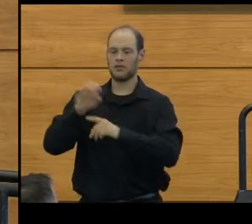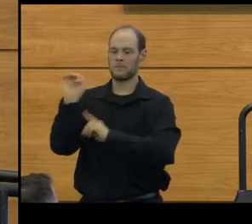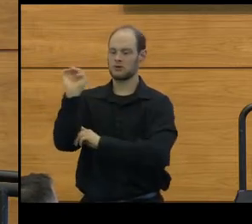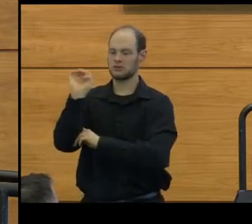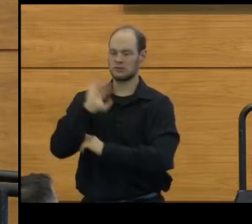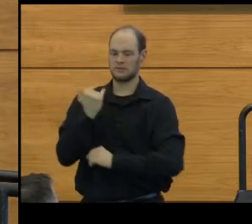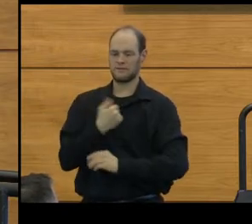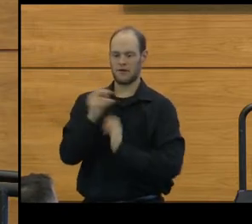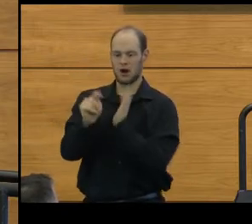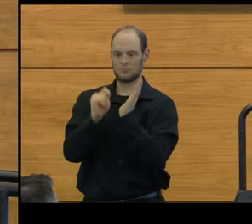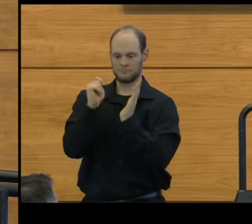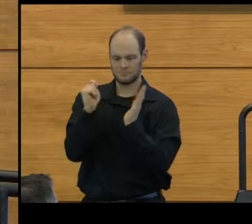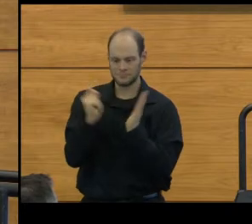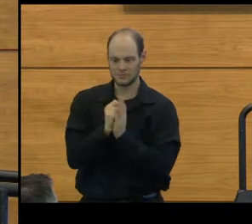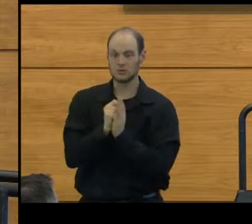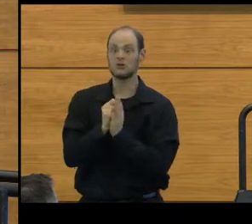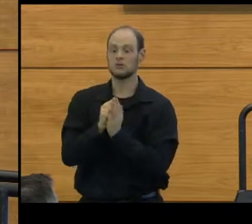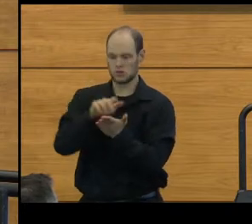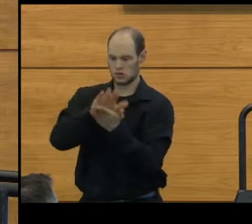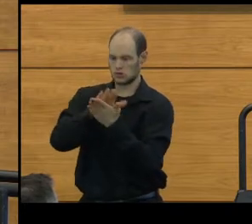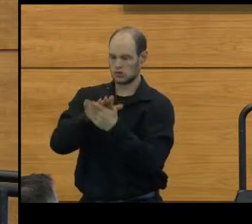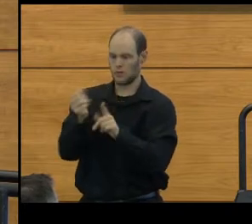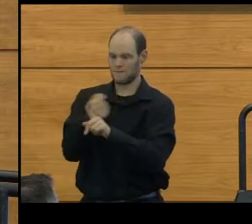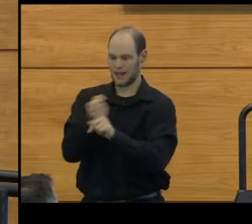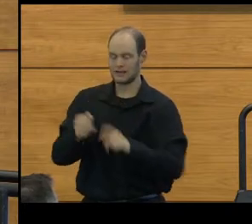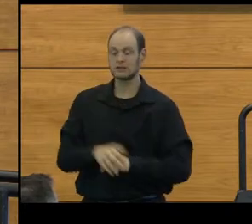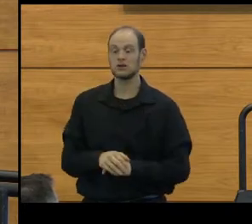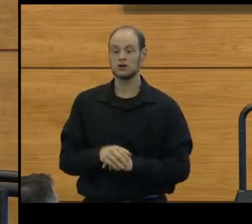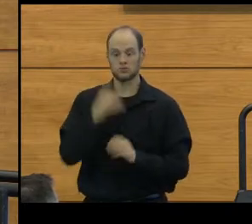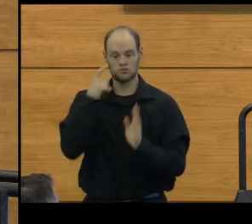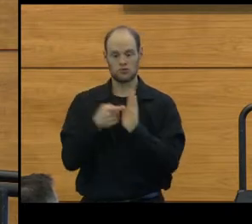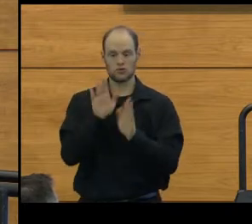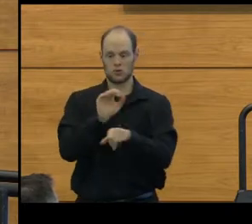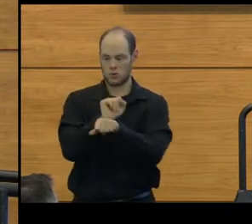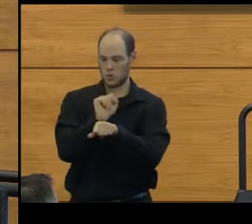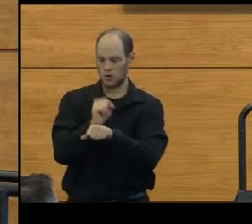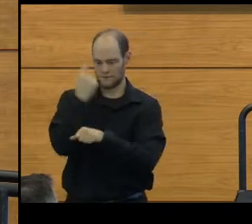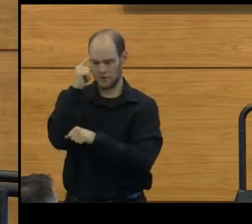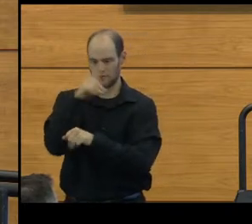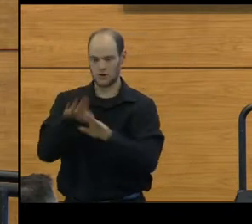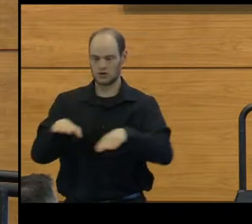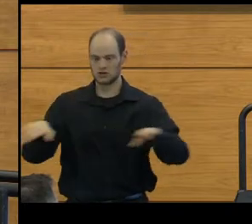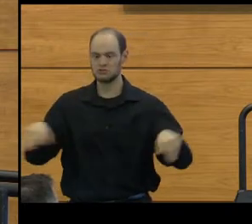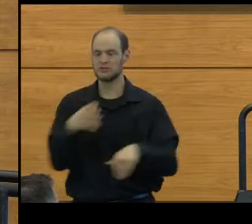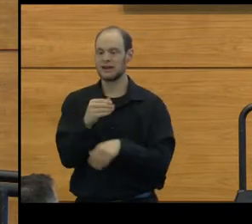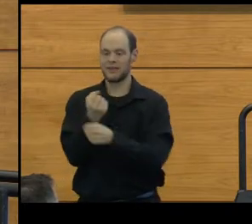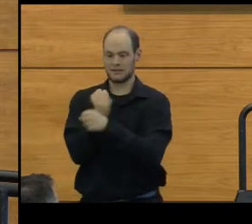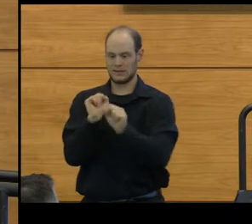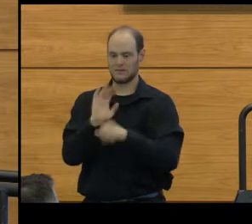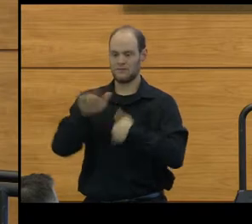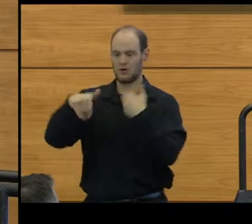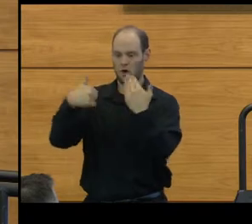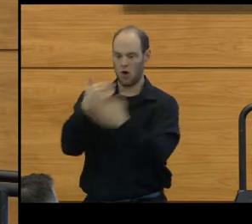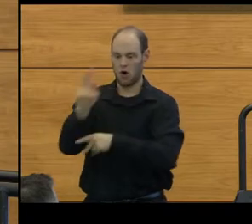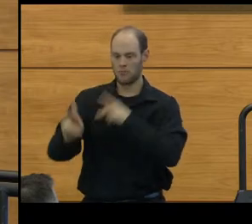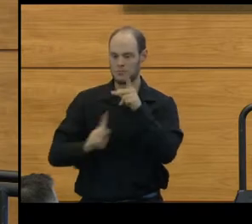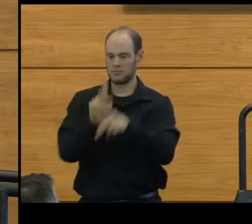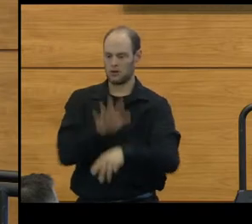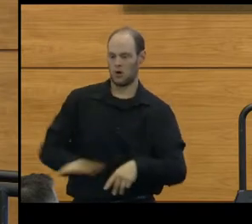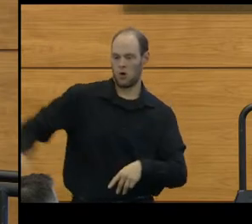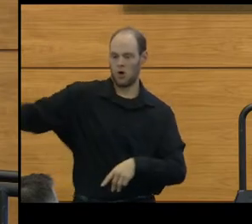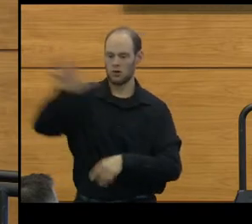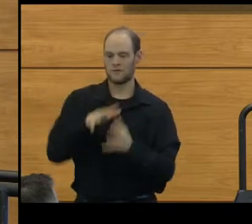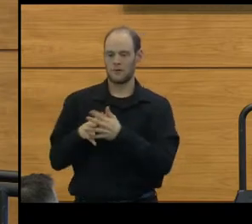time, school violence. In recognition of your work on behalf of children and the safety of all Americans,